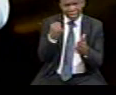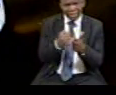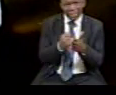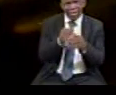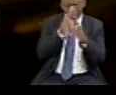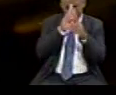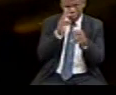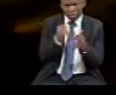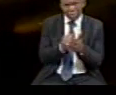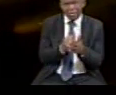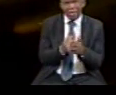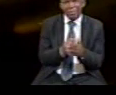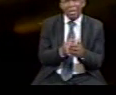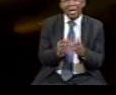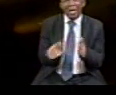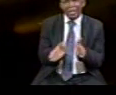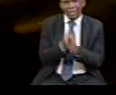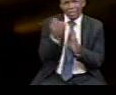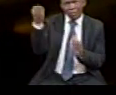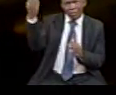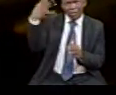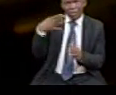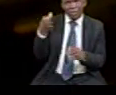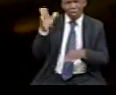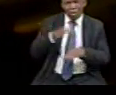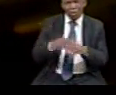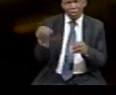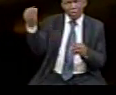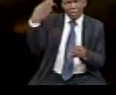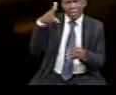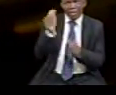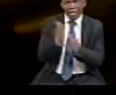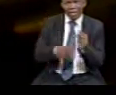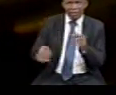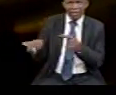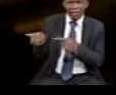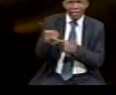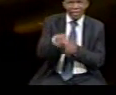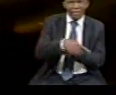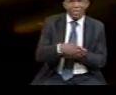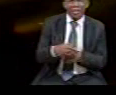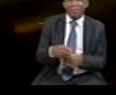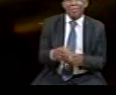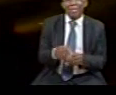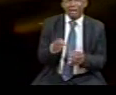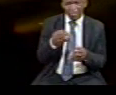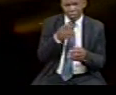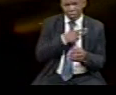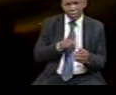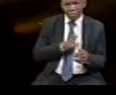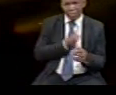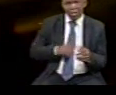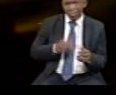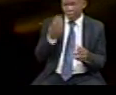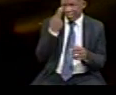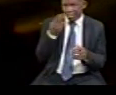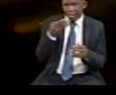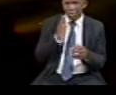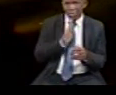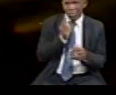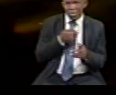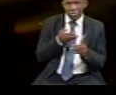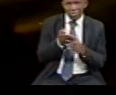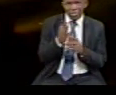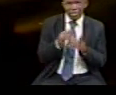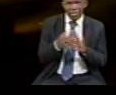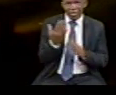asking for grace upon grace every day, and when we get that grace, God will see us through in Jesus' name. When